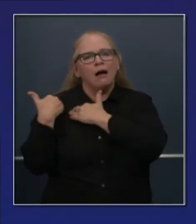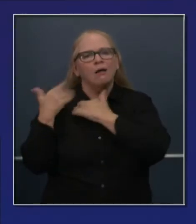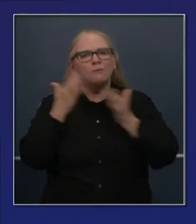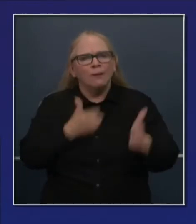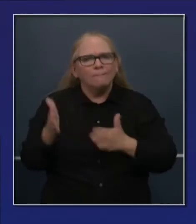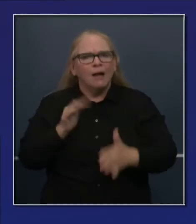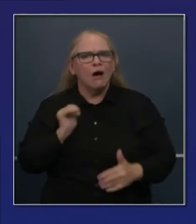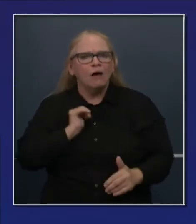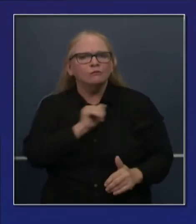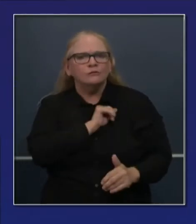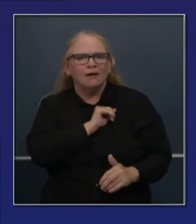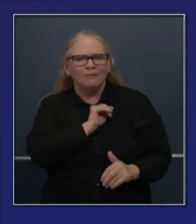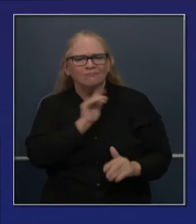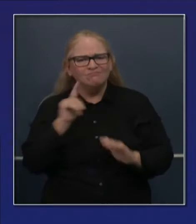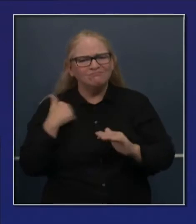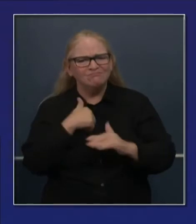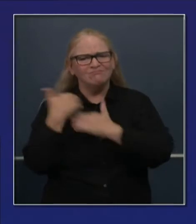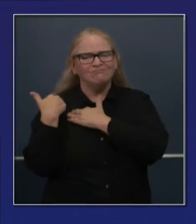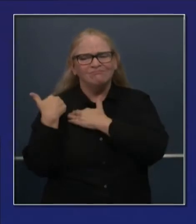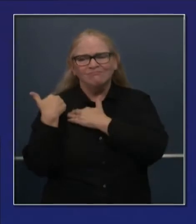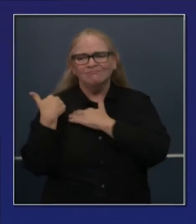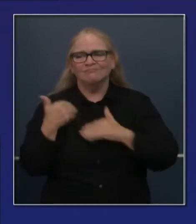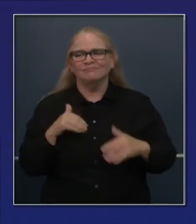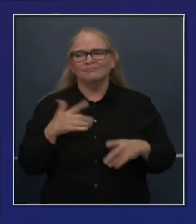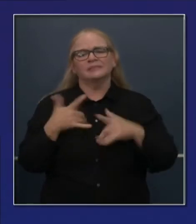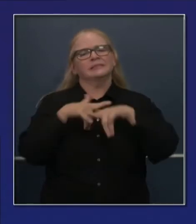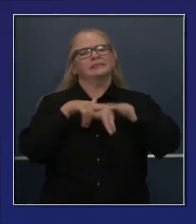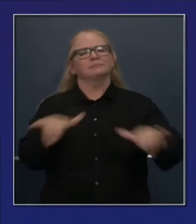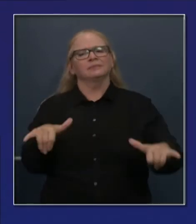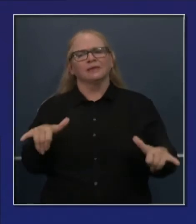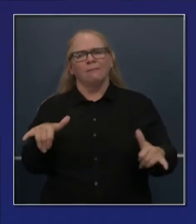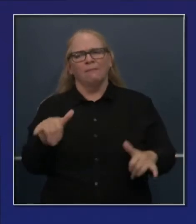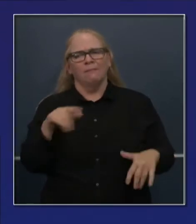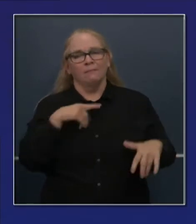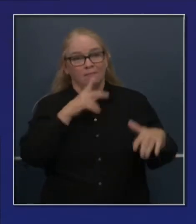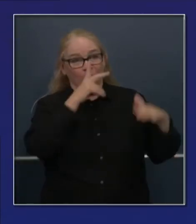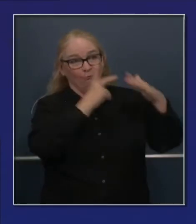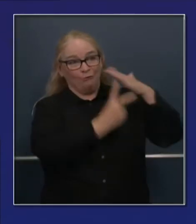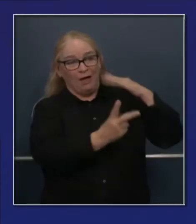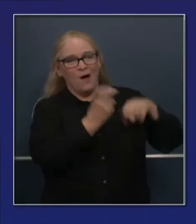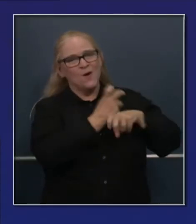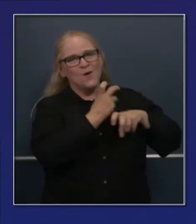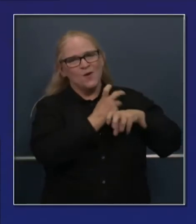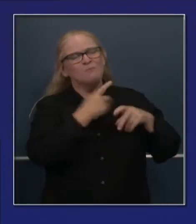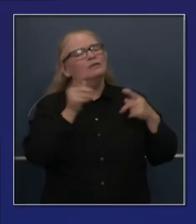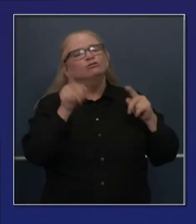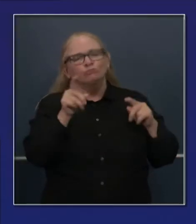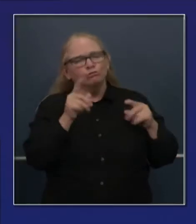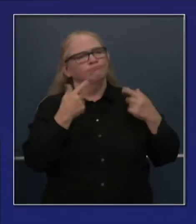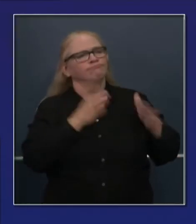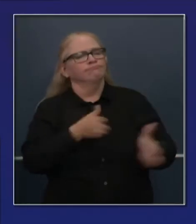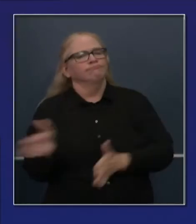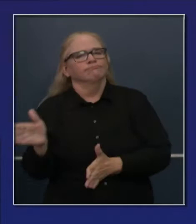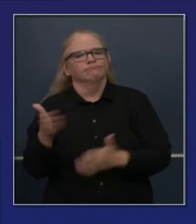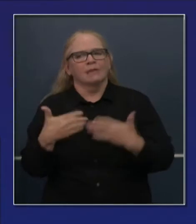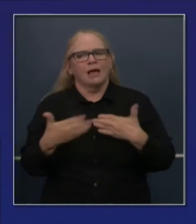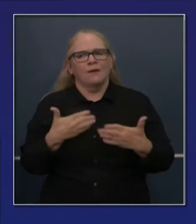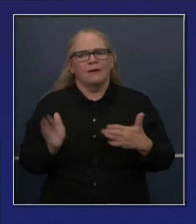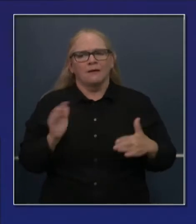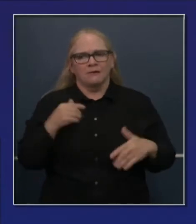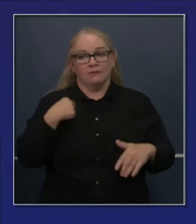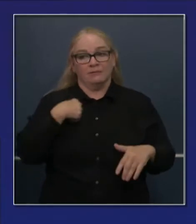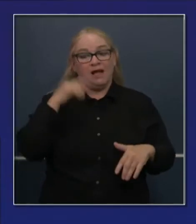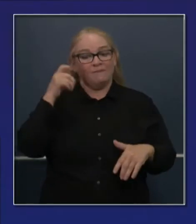failed to predict and plan these shortages, and that's simply unacceptable. I am the governor. I am ultimately accountable and